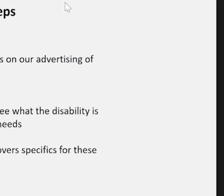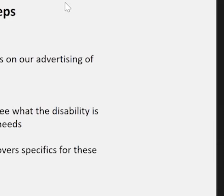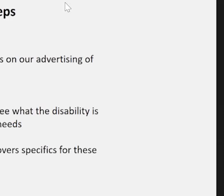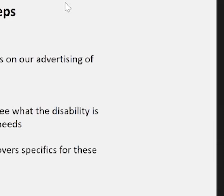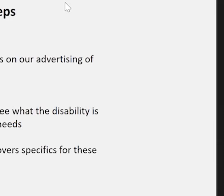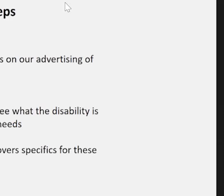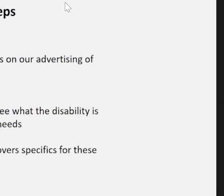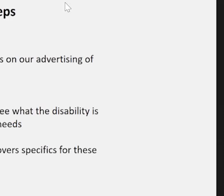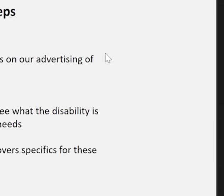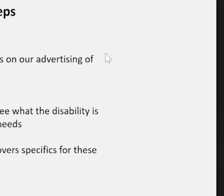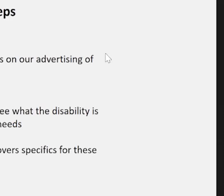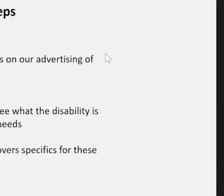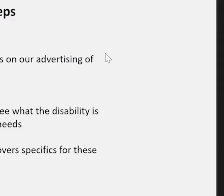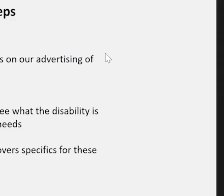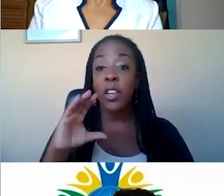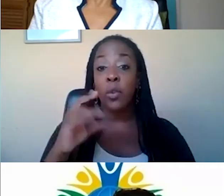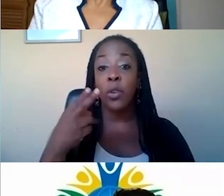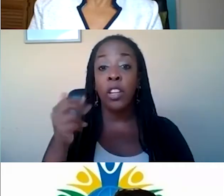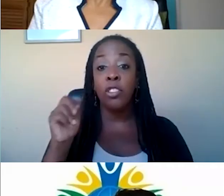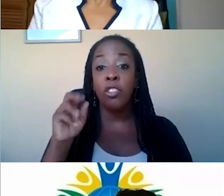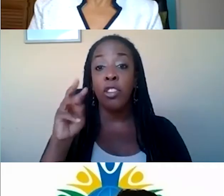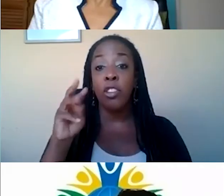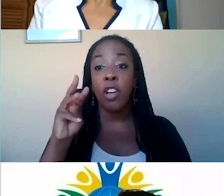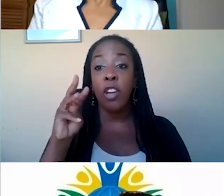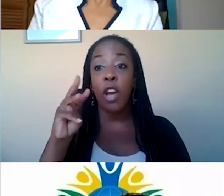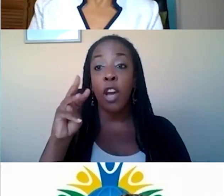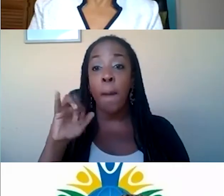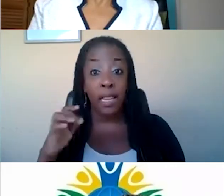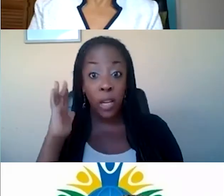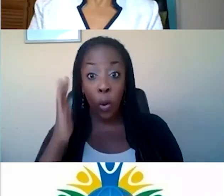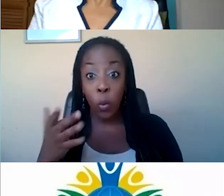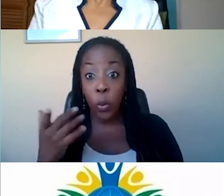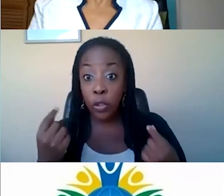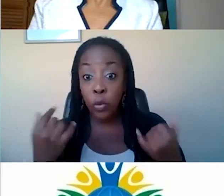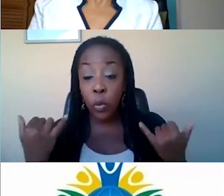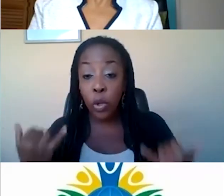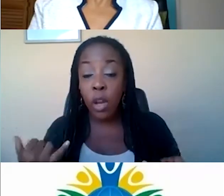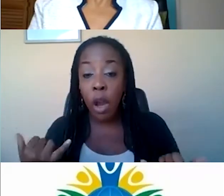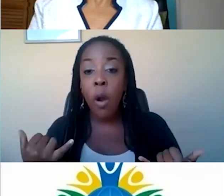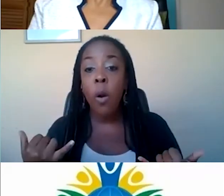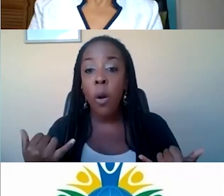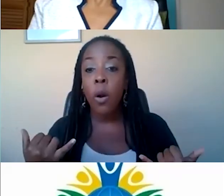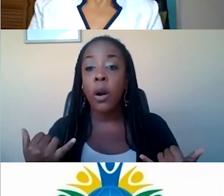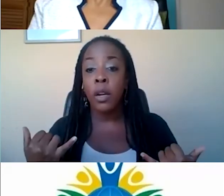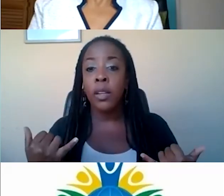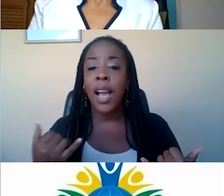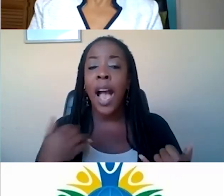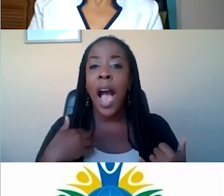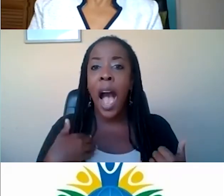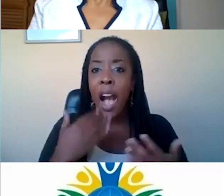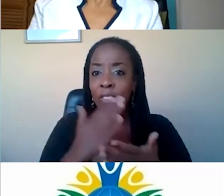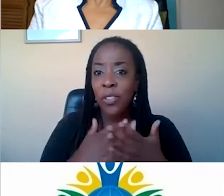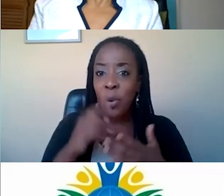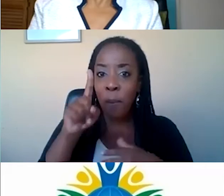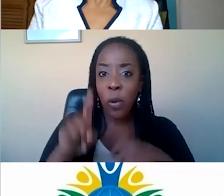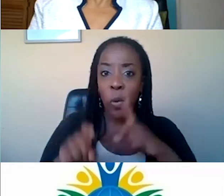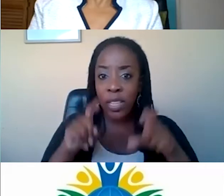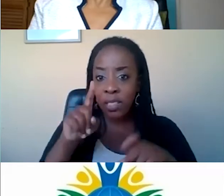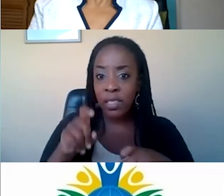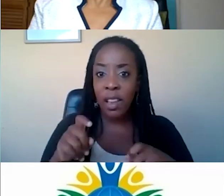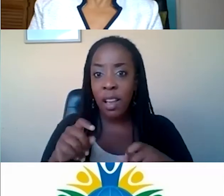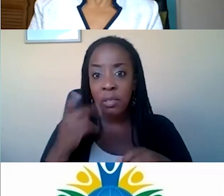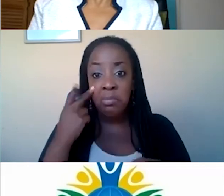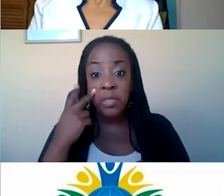Okay, thank you, Charmaine. And what we're going to do now, I have some questions that have been posted in the